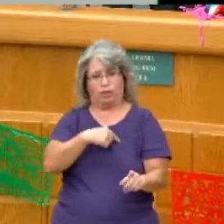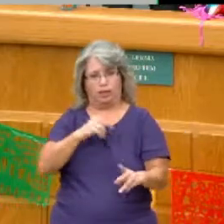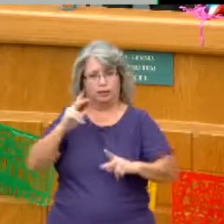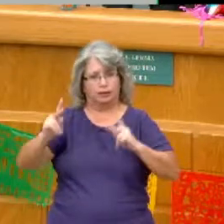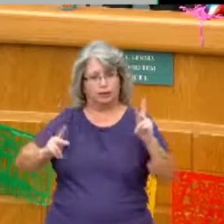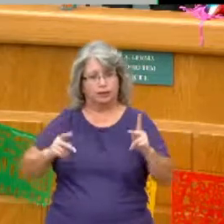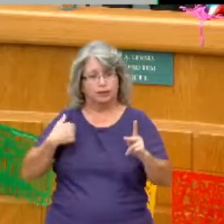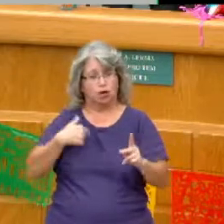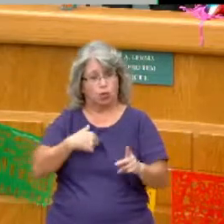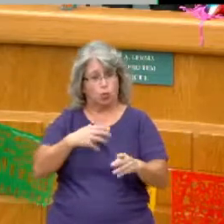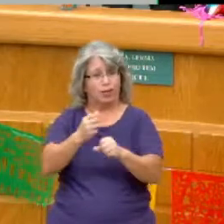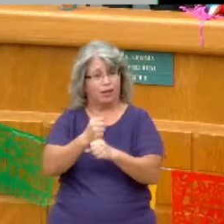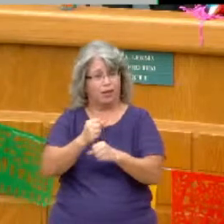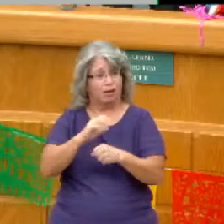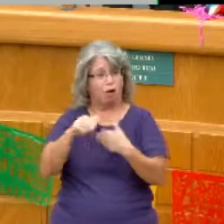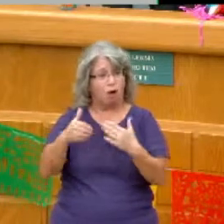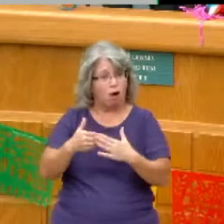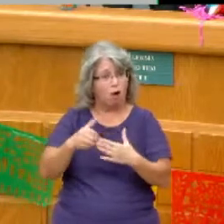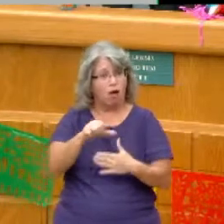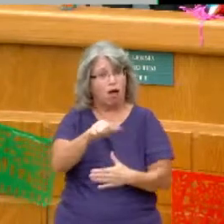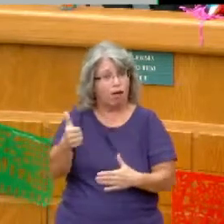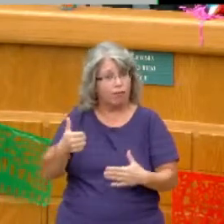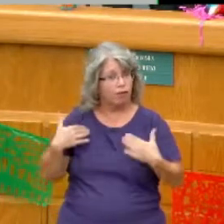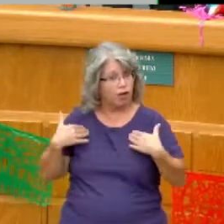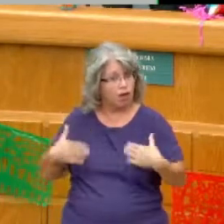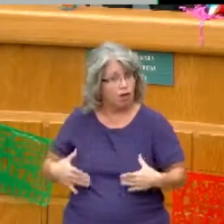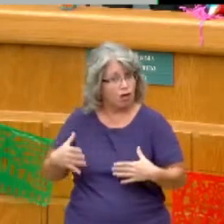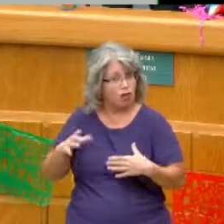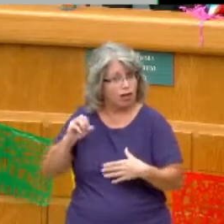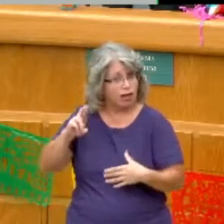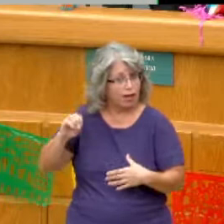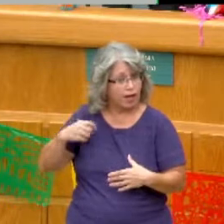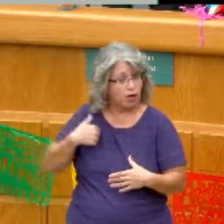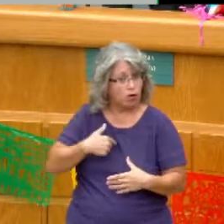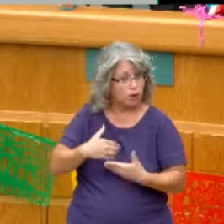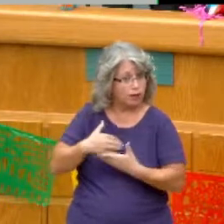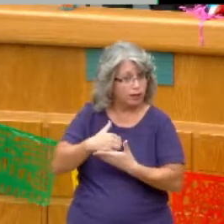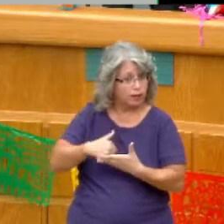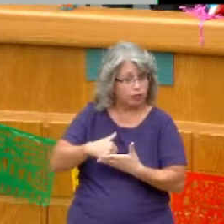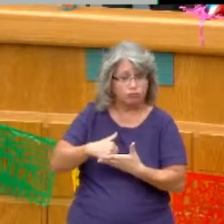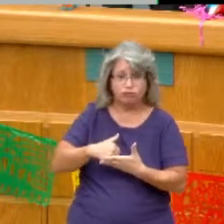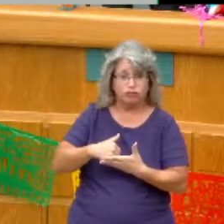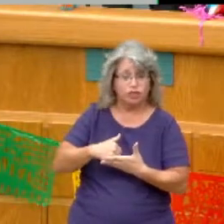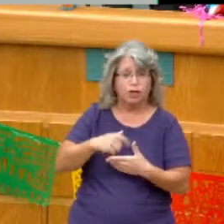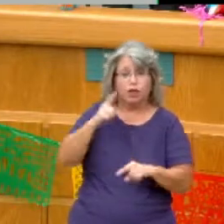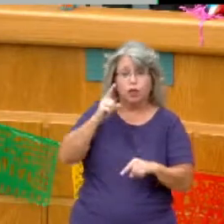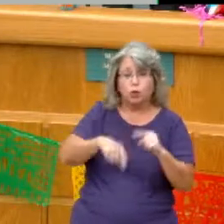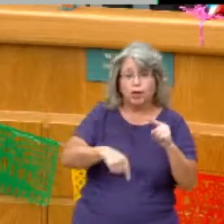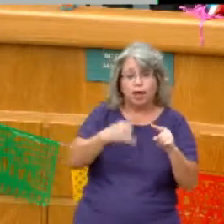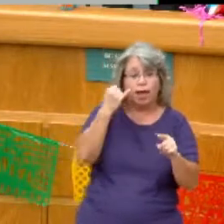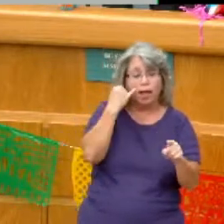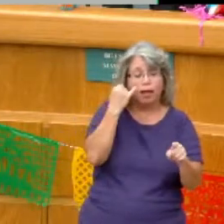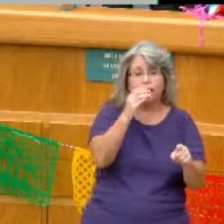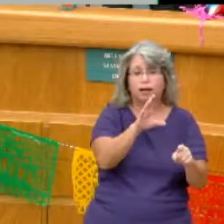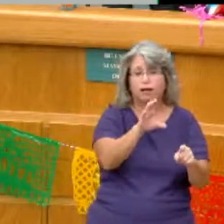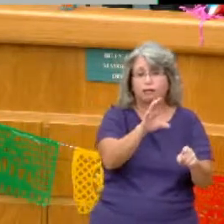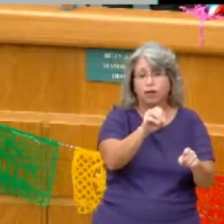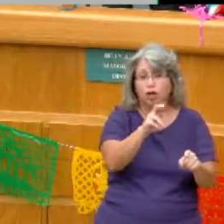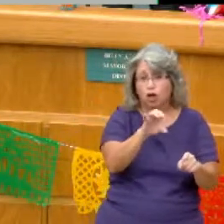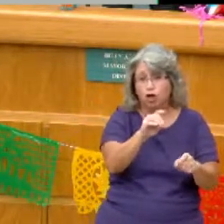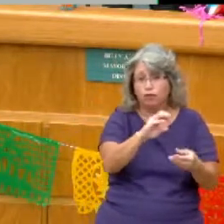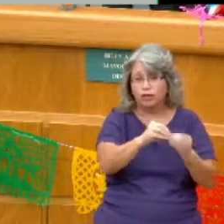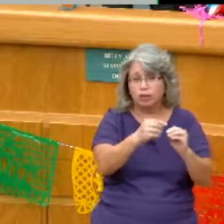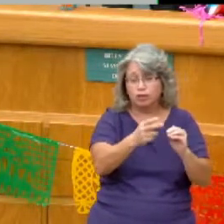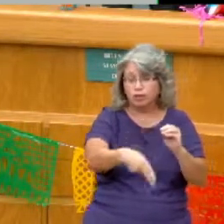And when COVID's so high, we're not. And what we want to do is get those COVID levels down so that we can get the hospital